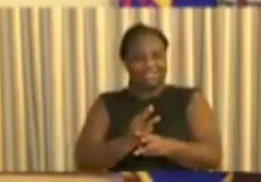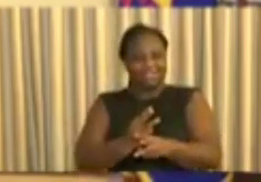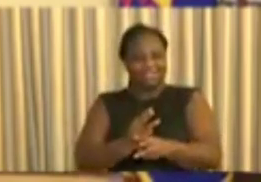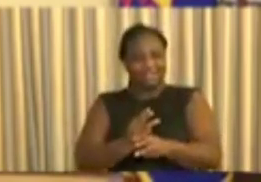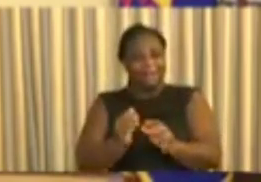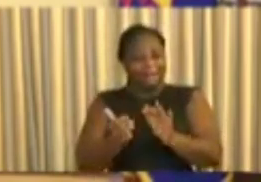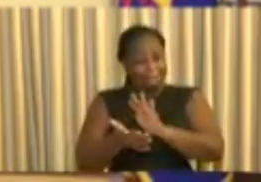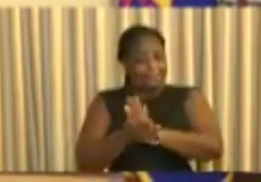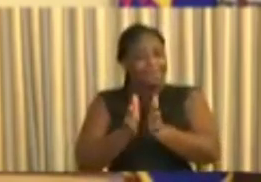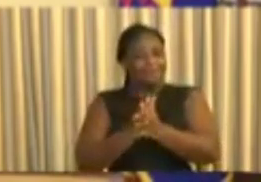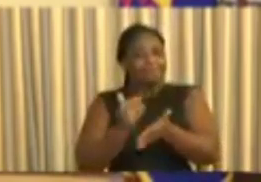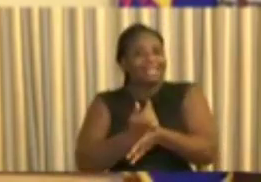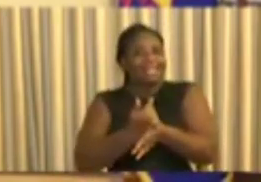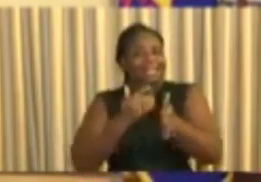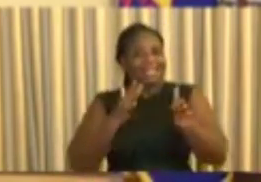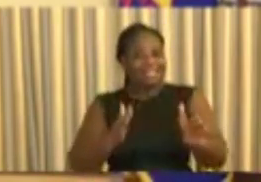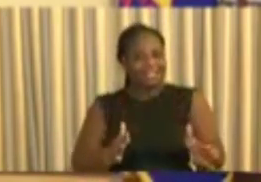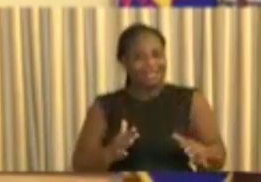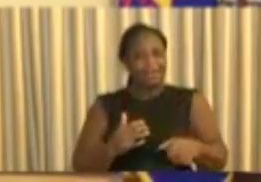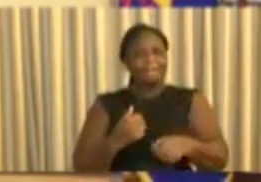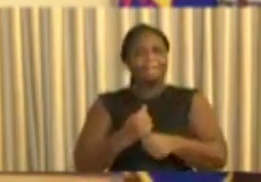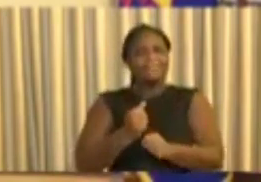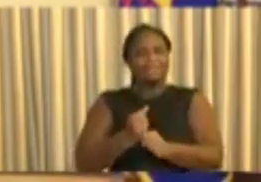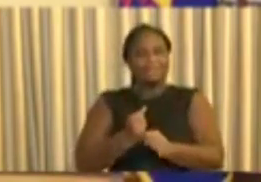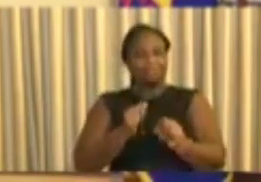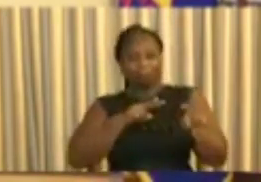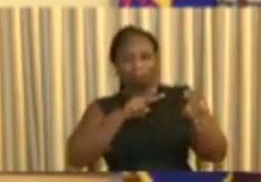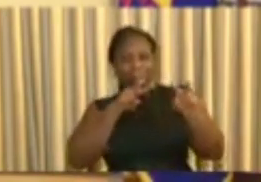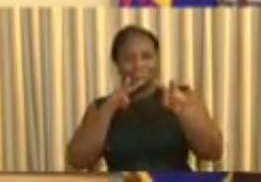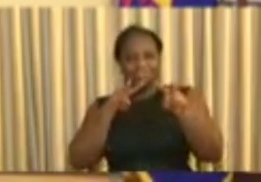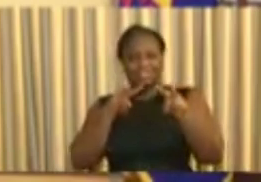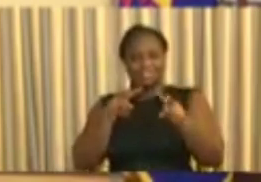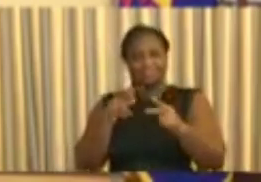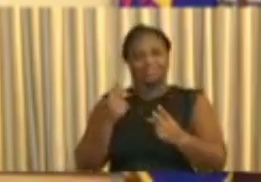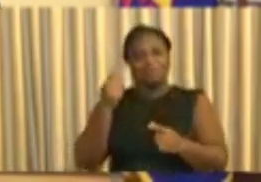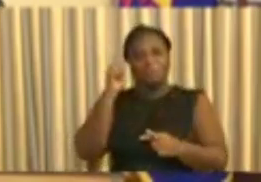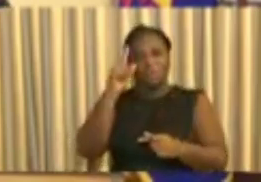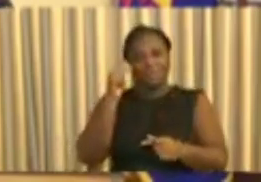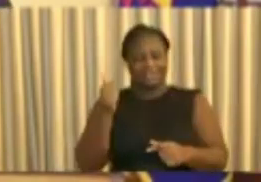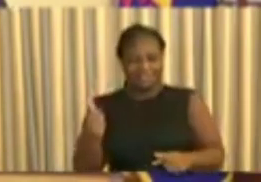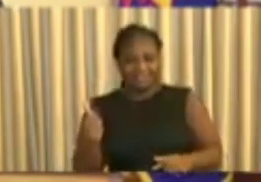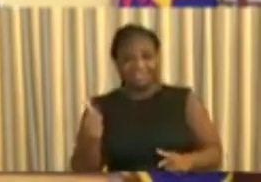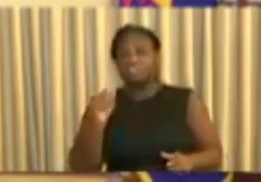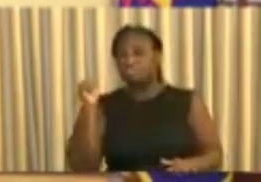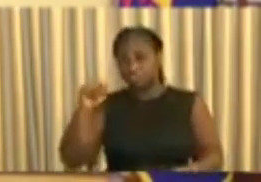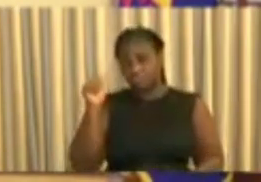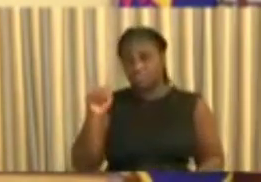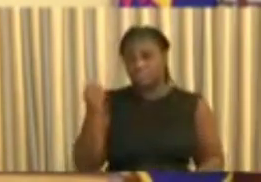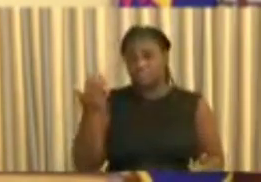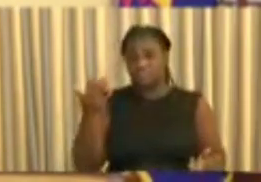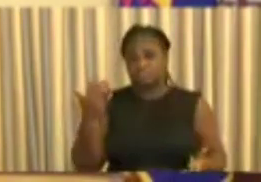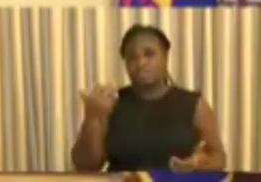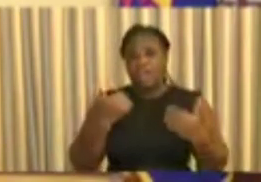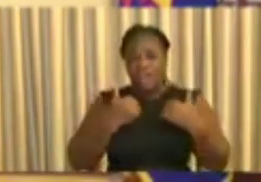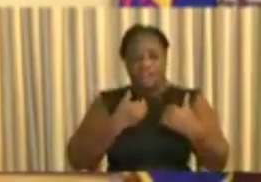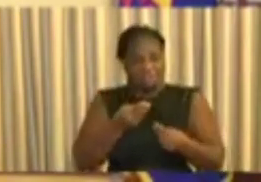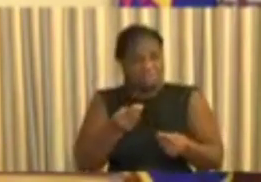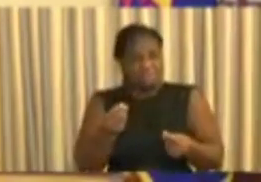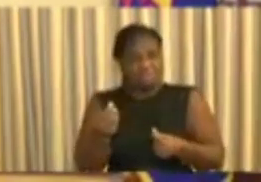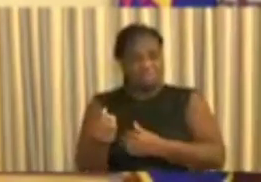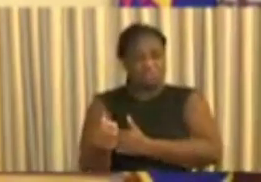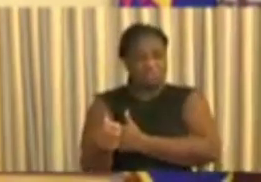that being a Ghanaian means we look out for each other. Yes, there are a